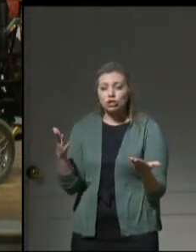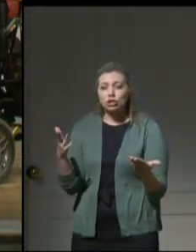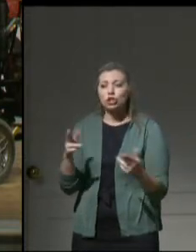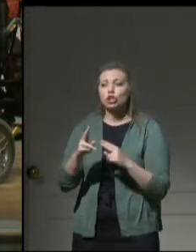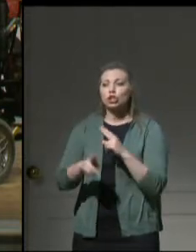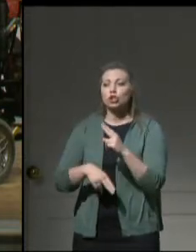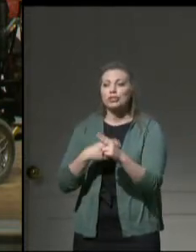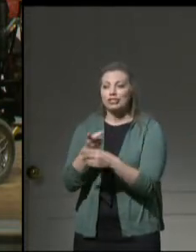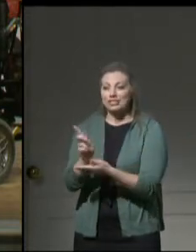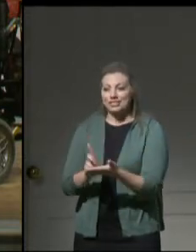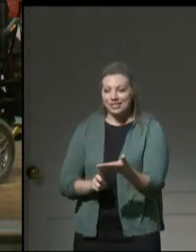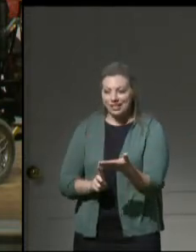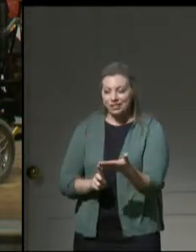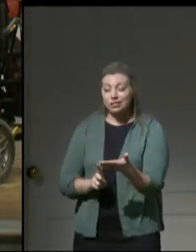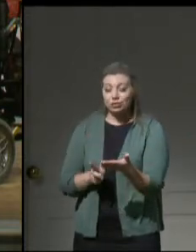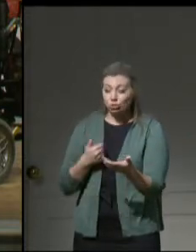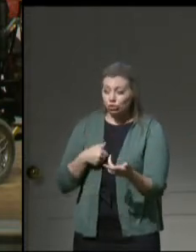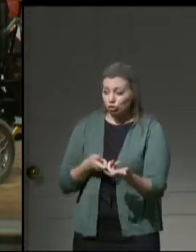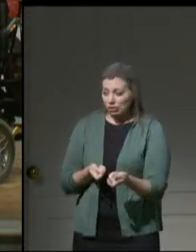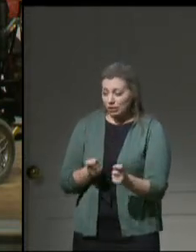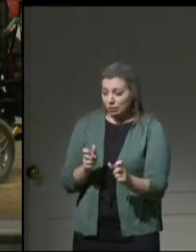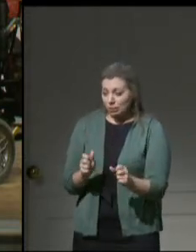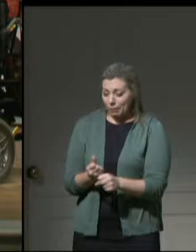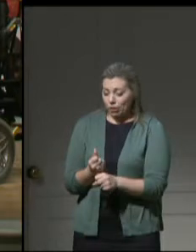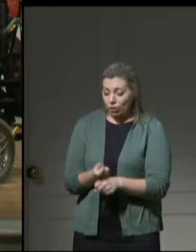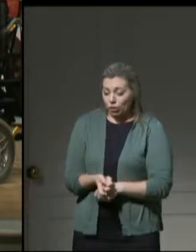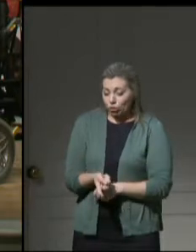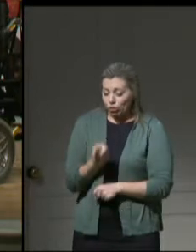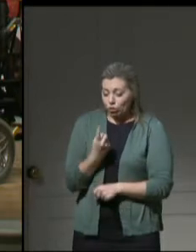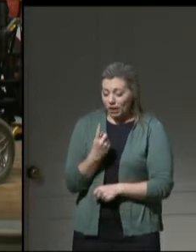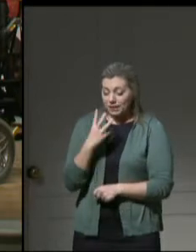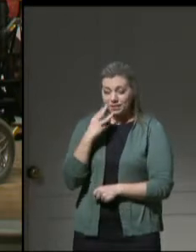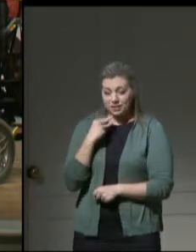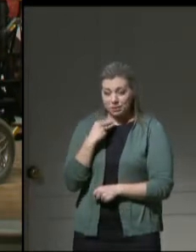we are trying to make the one experience that we're having